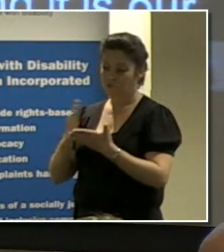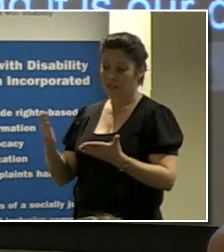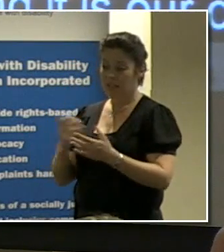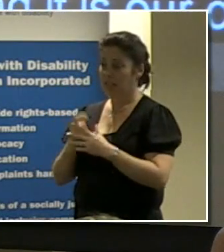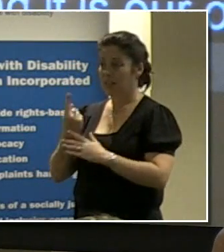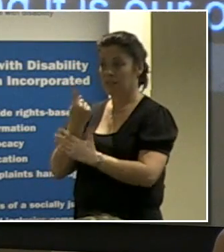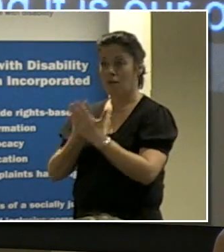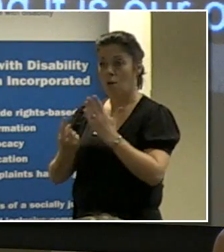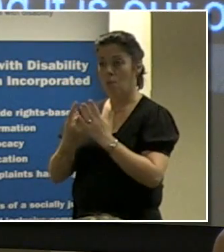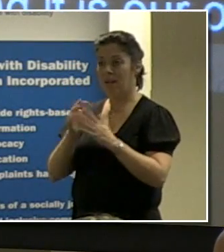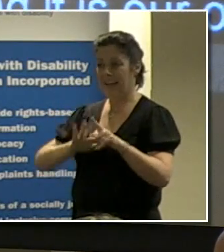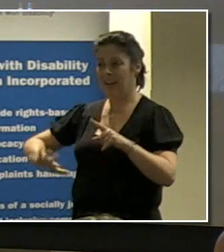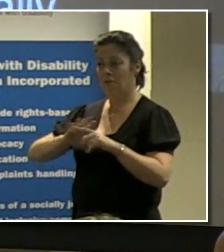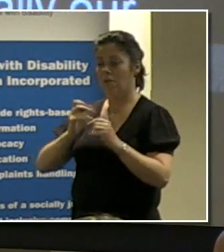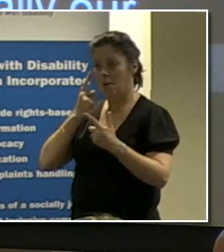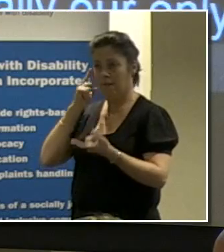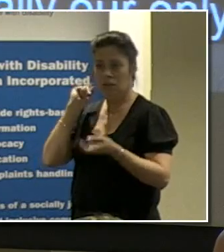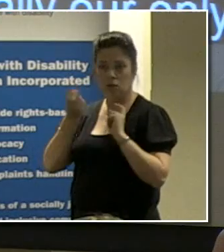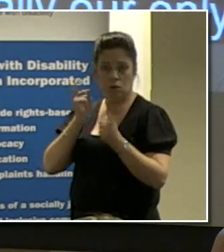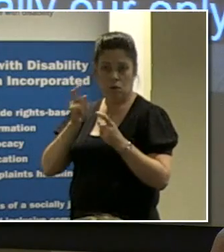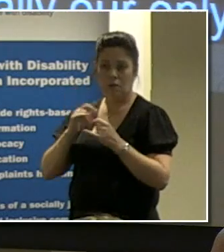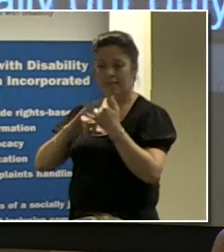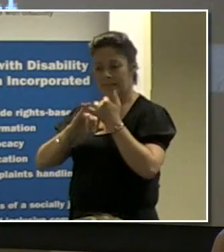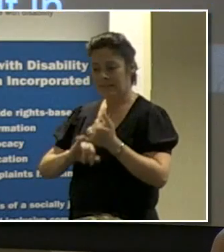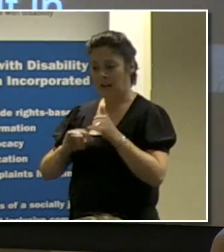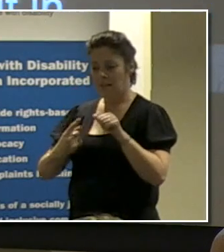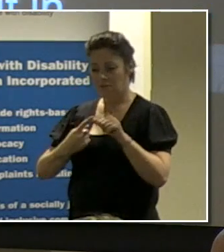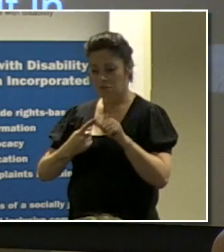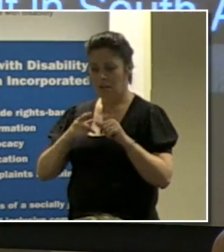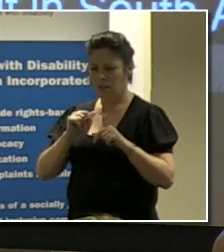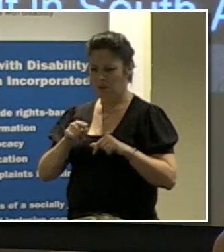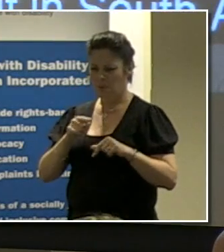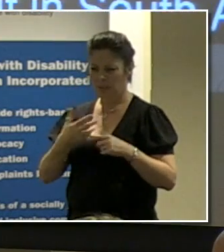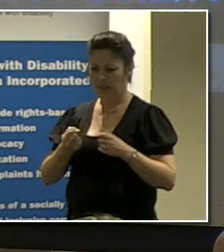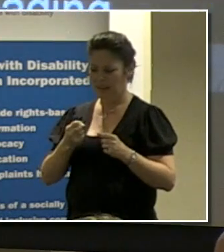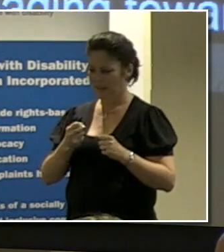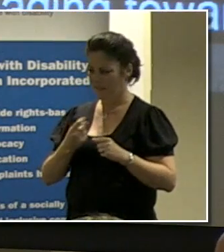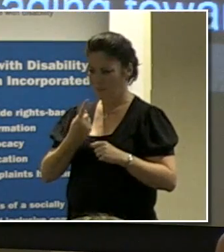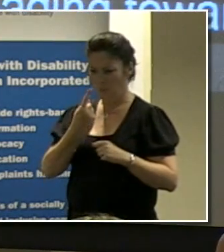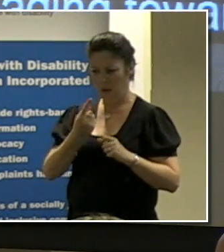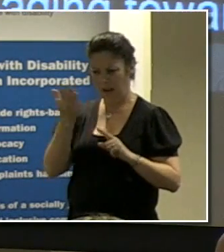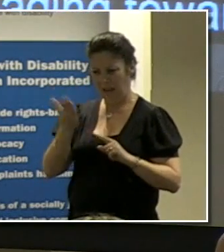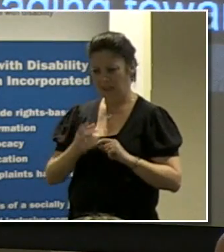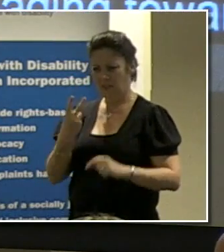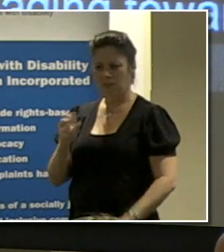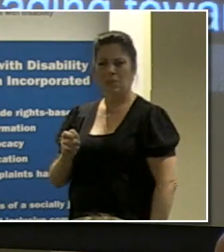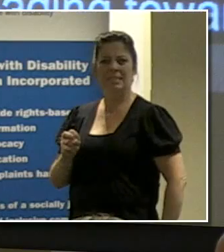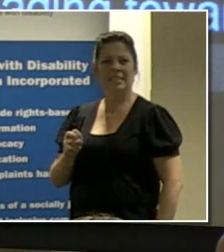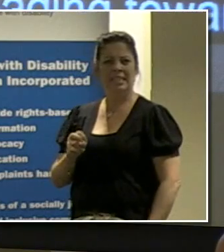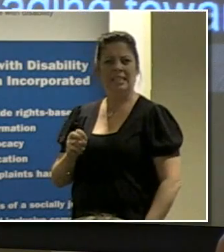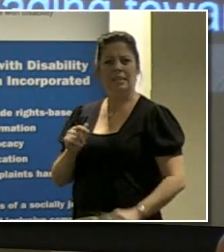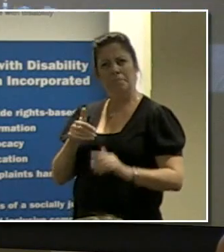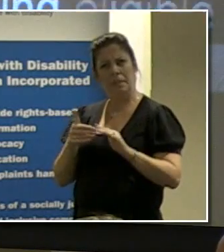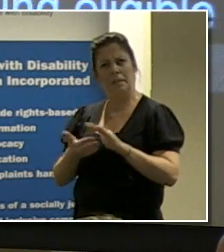It's really our only area of concern. But in South Australia, we're heading towards one child in 20 being eligible for the